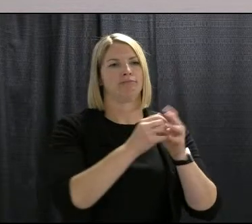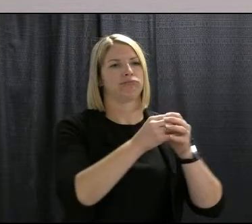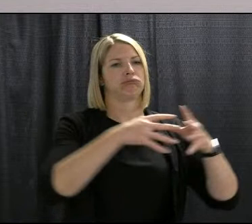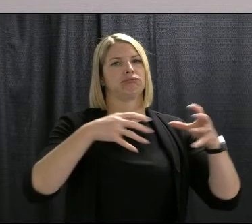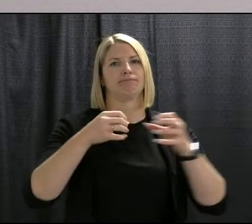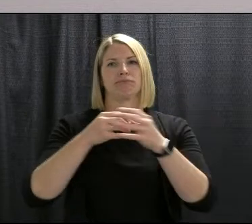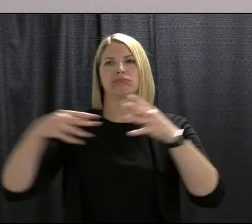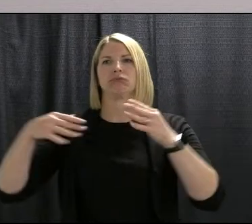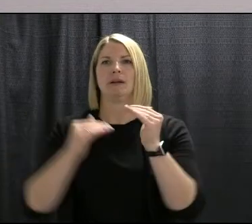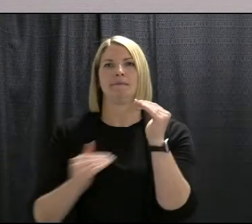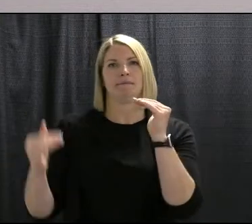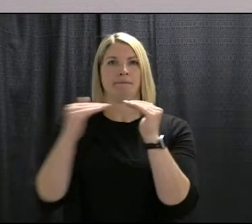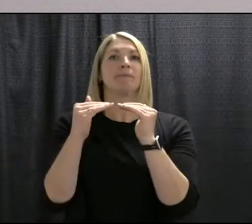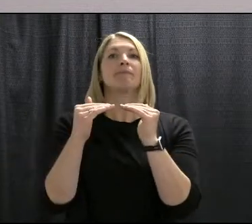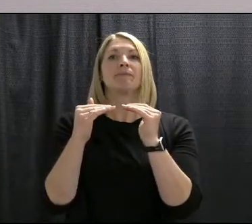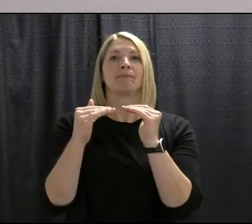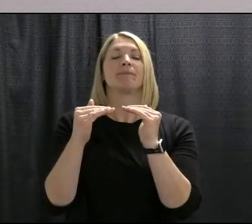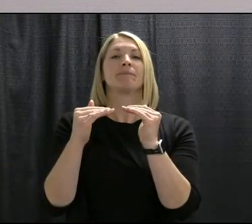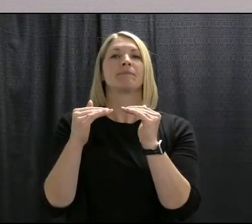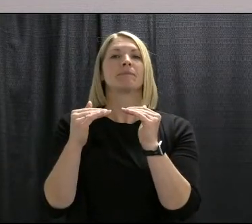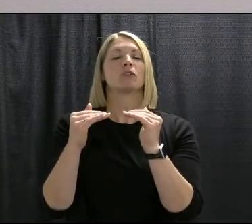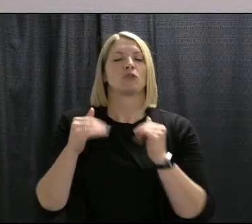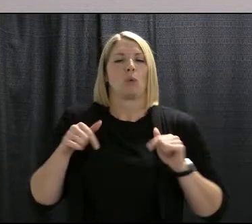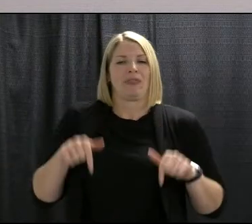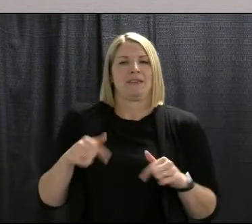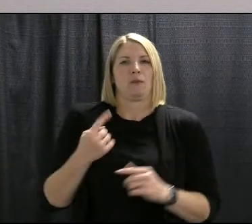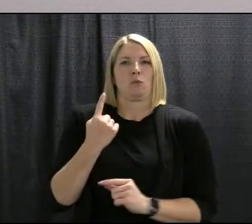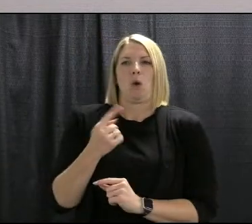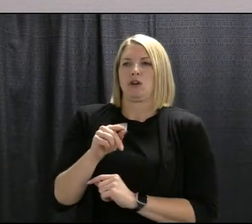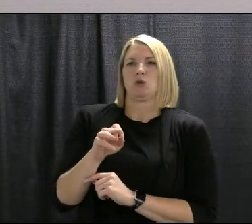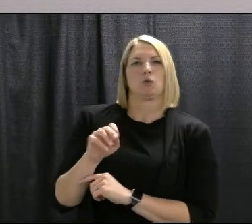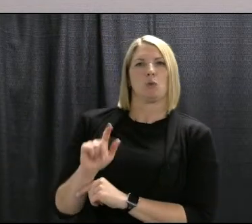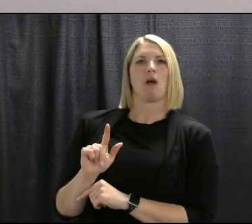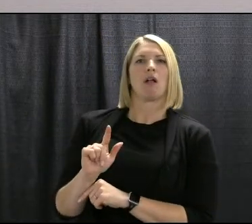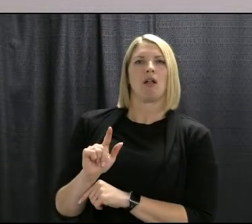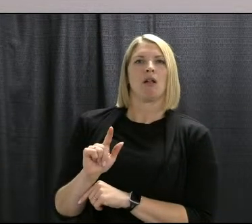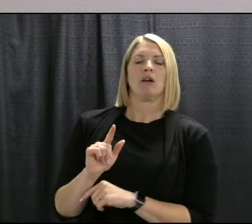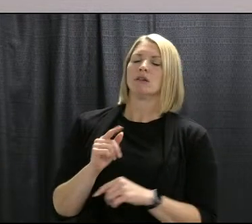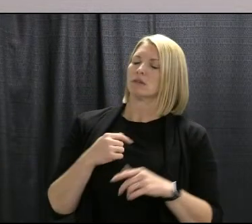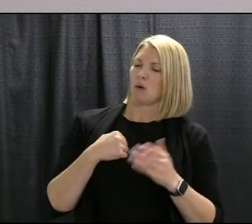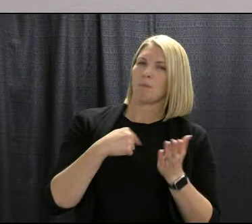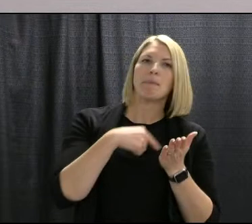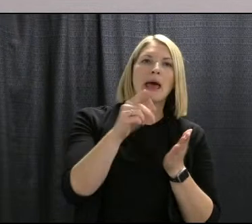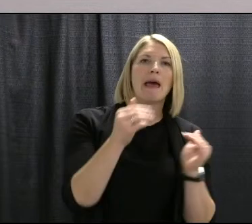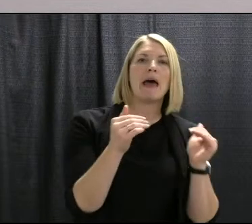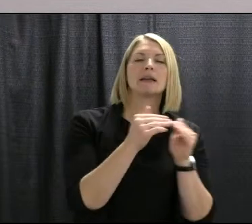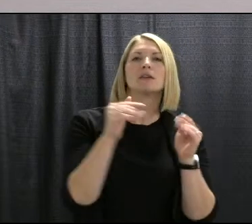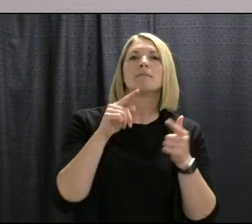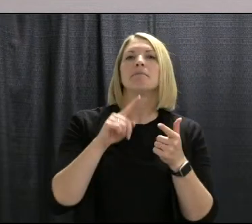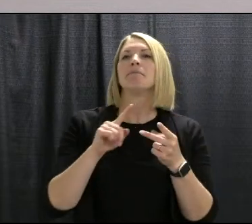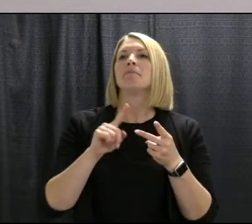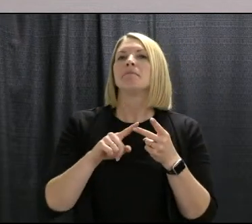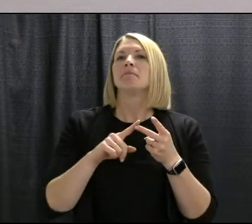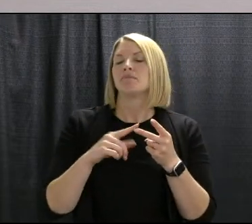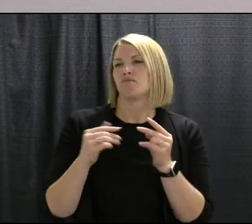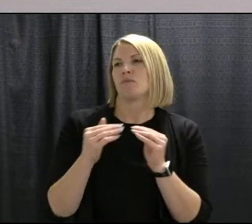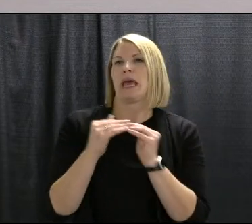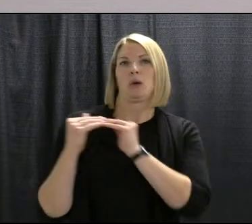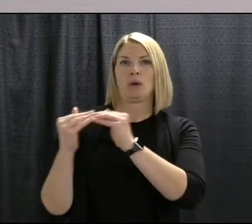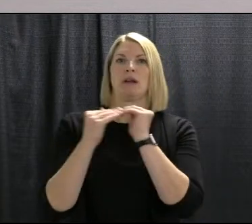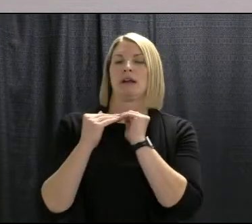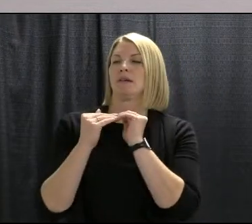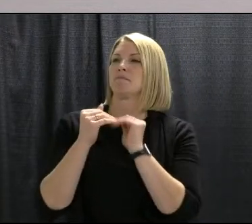rest of the provinces have done to some degree, whether it's transparency, pay equity, both public or private. And again, it's important to do